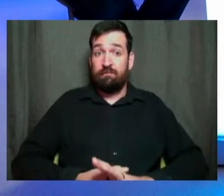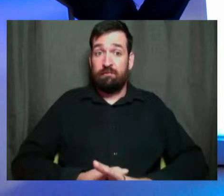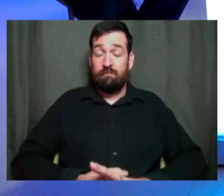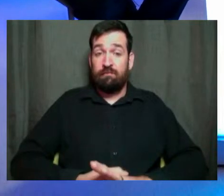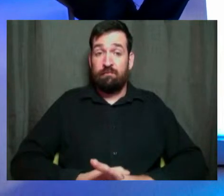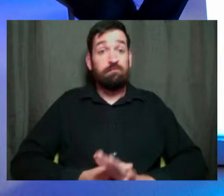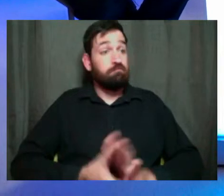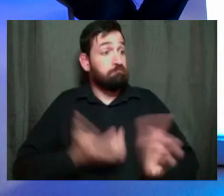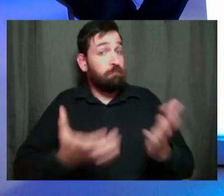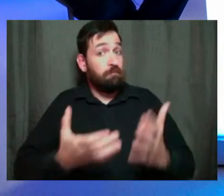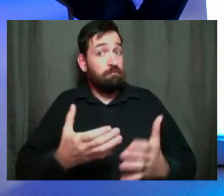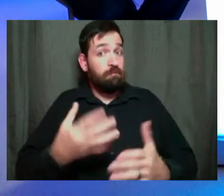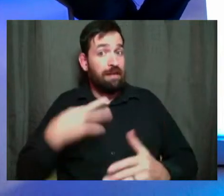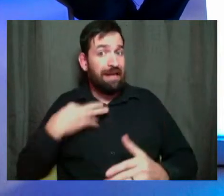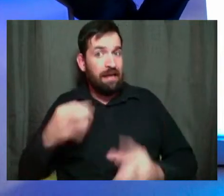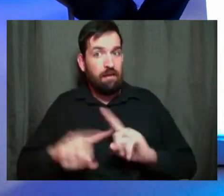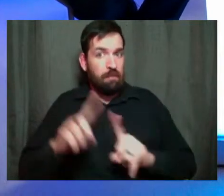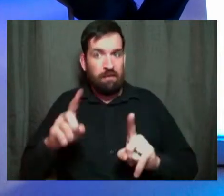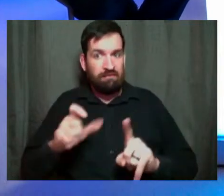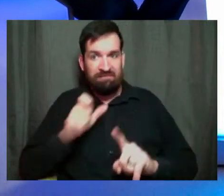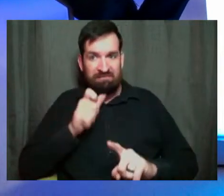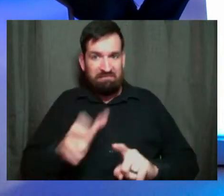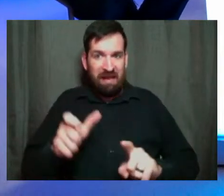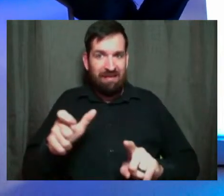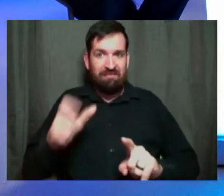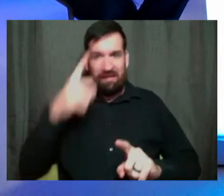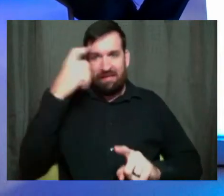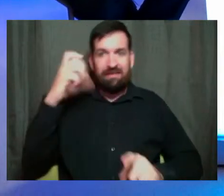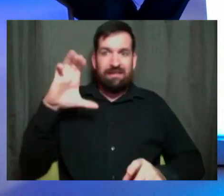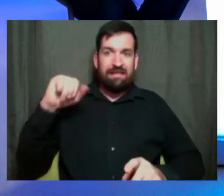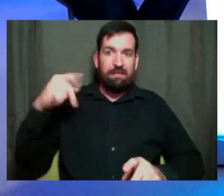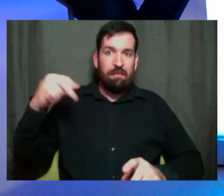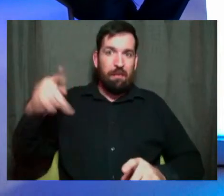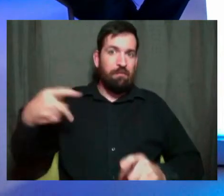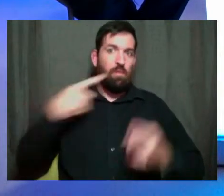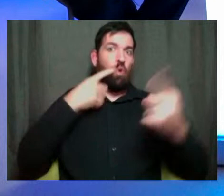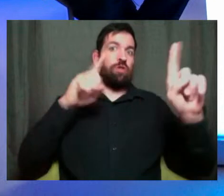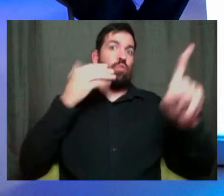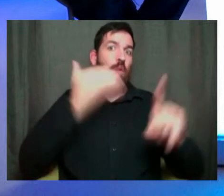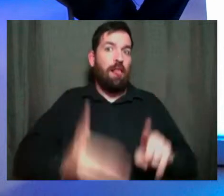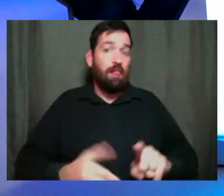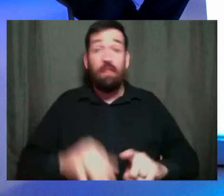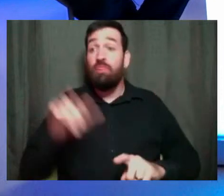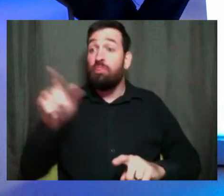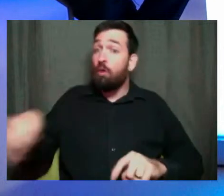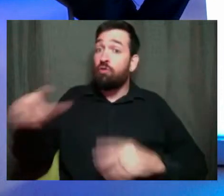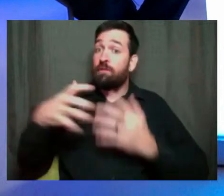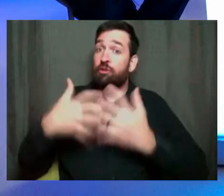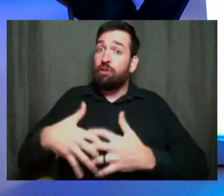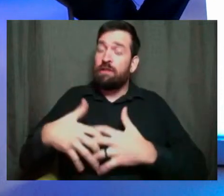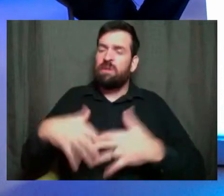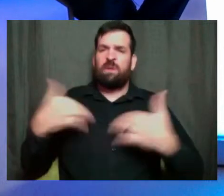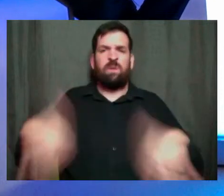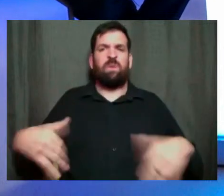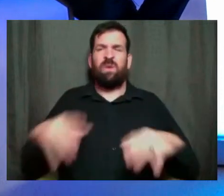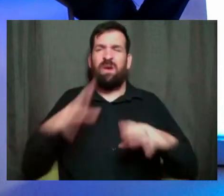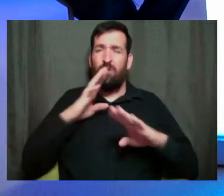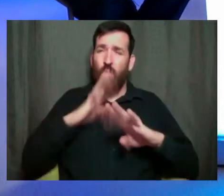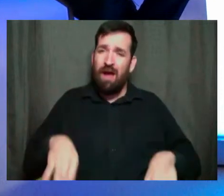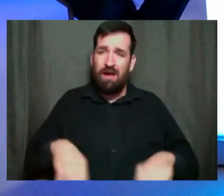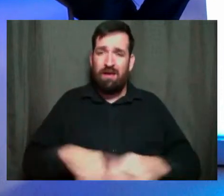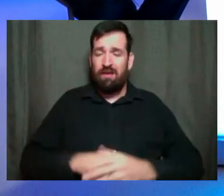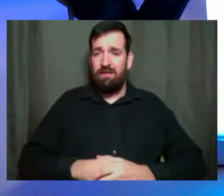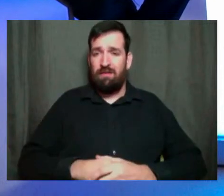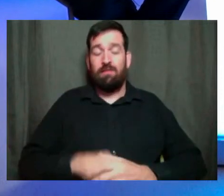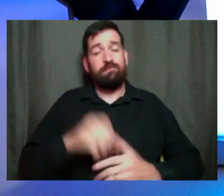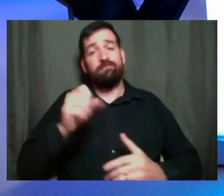but I haven't done it because the CPAP machine works so darn well. Exactly. And, you know, just to say one more thing, those machines now are so quiet compared to that, what we used yeah, to.